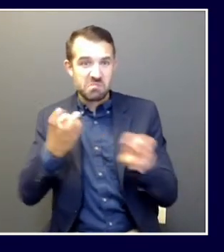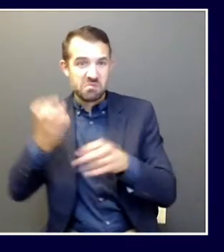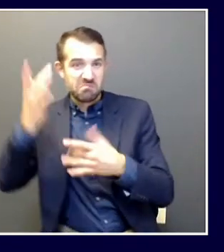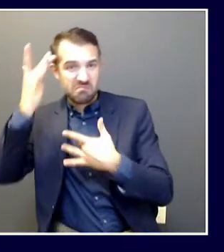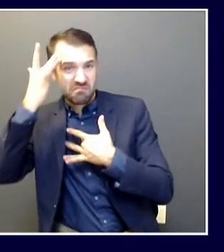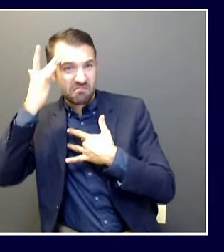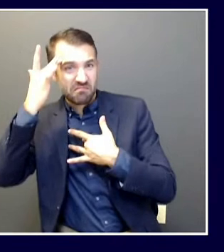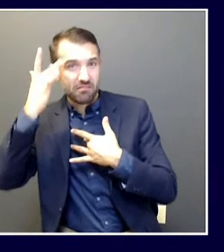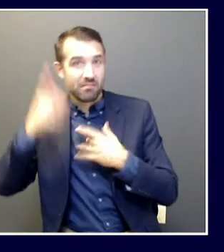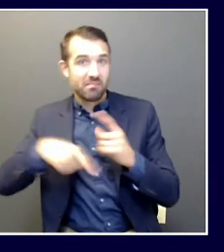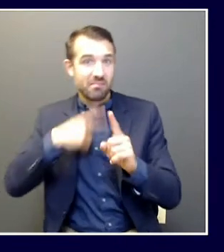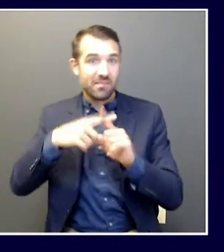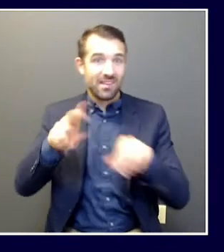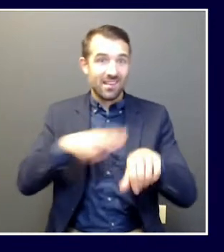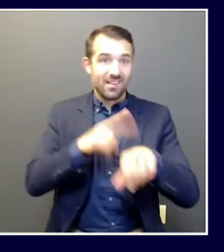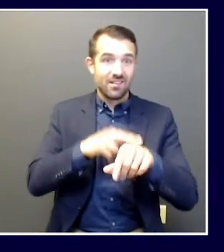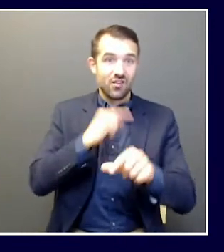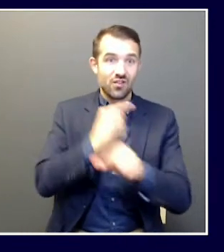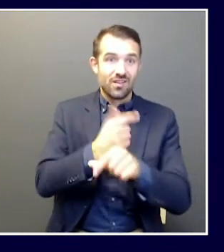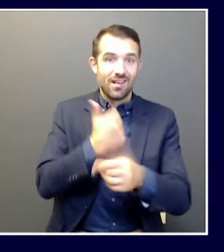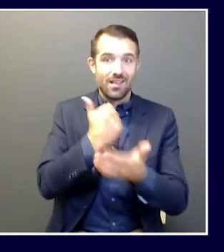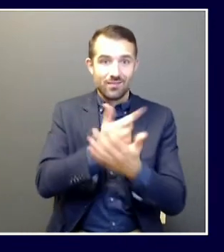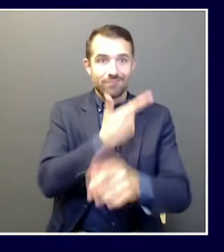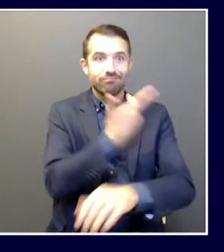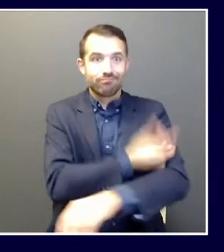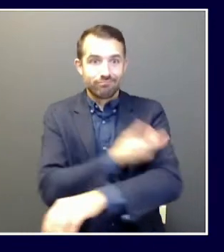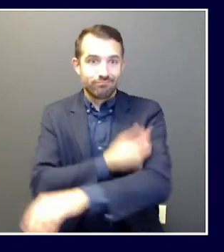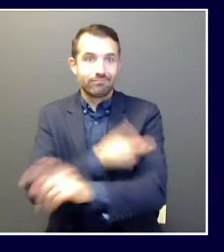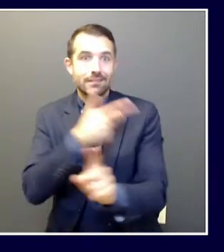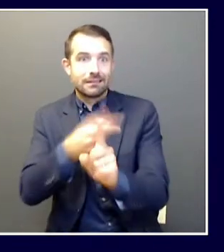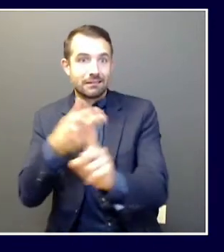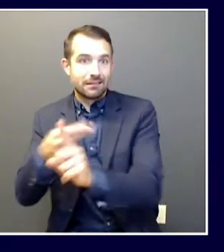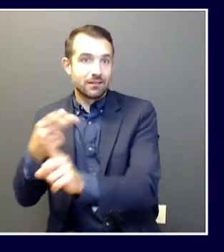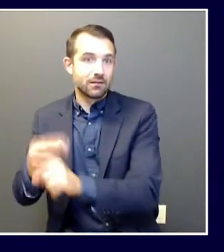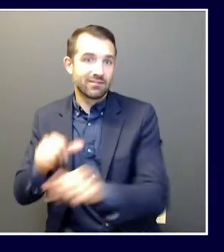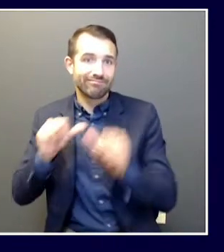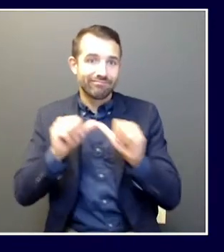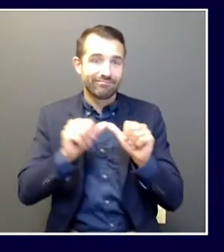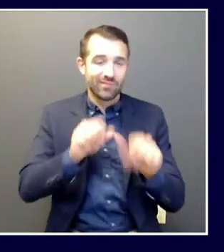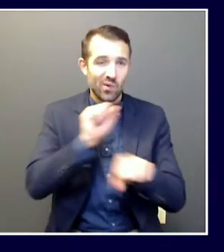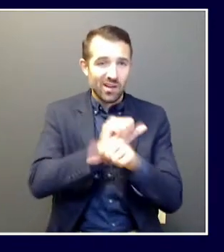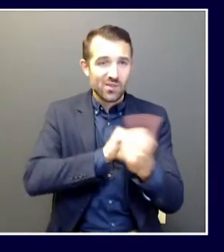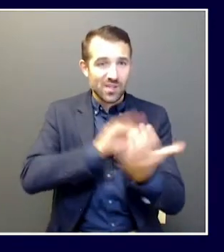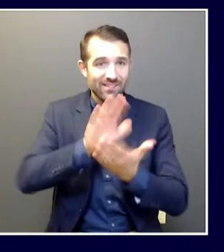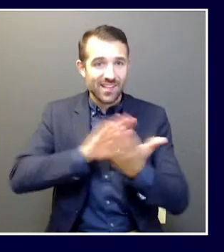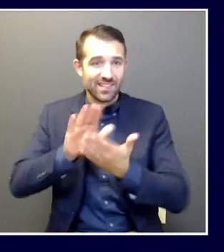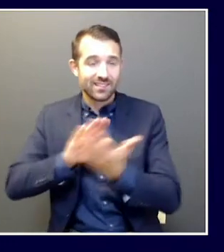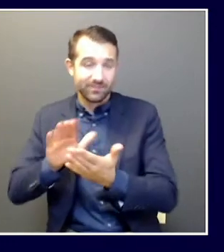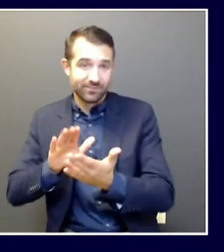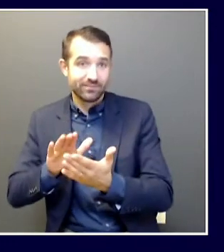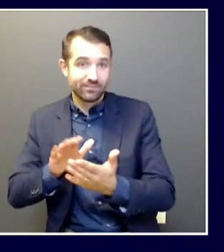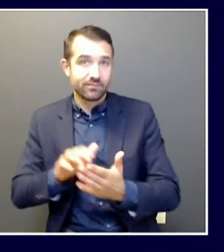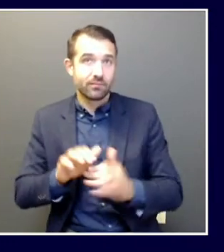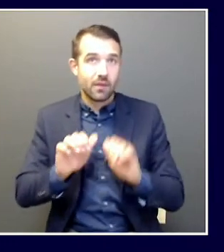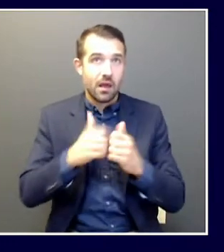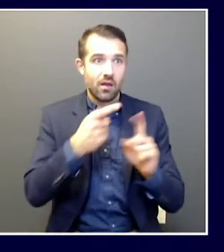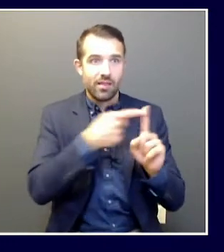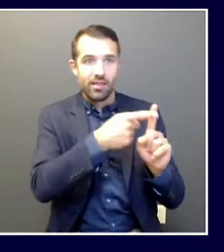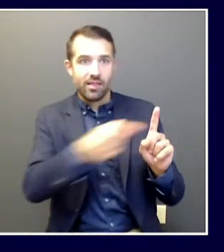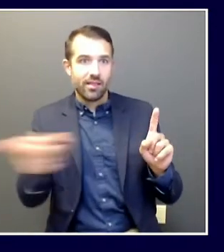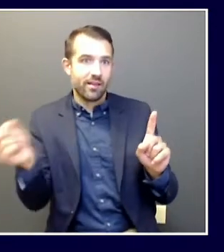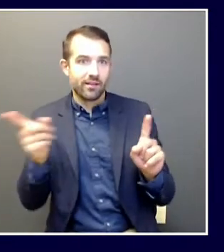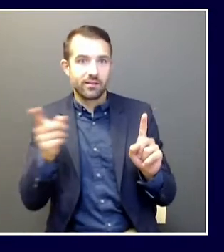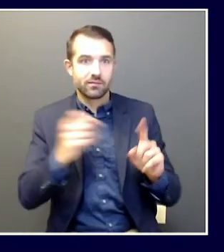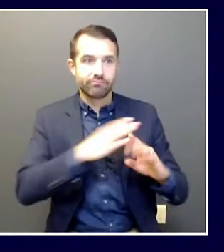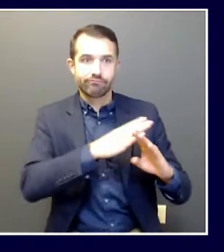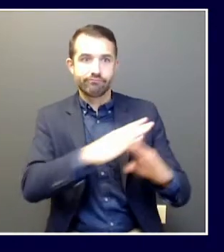to this date. So we continue to, again, work one-on-one with facilities to figure out what are their gaps, how we potentially can help.